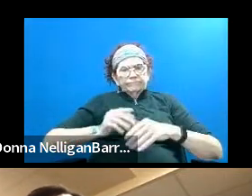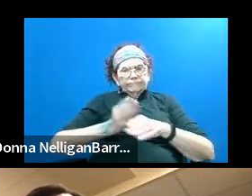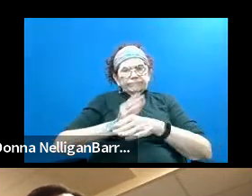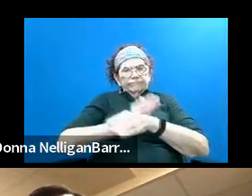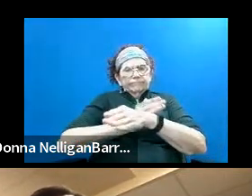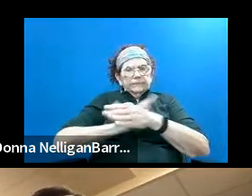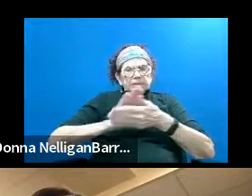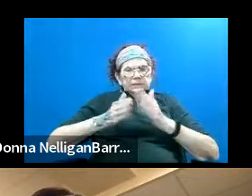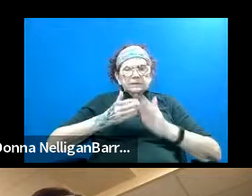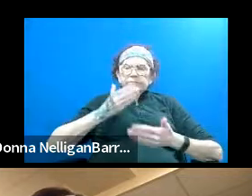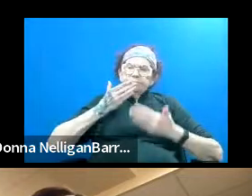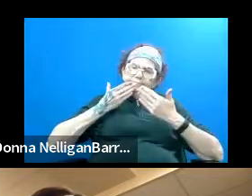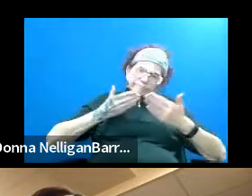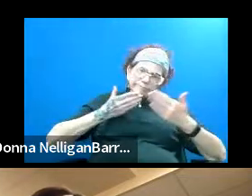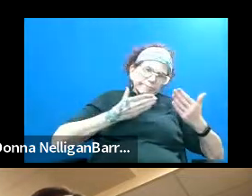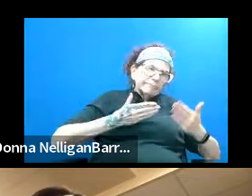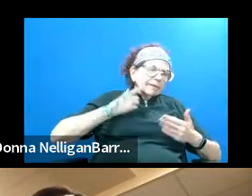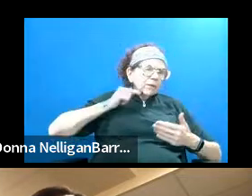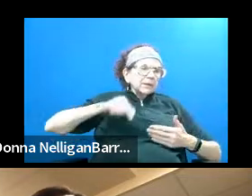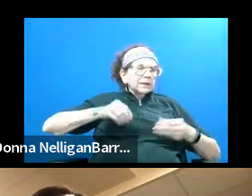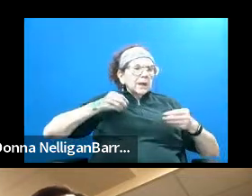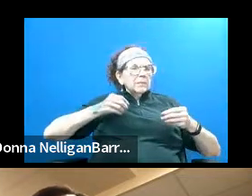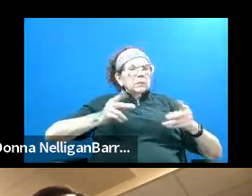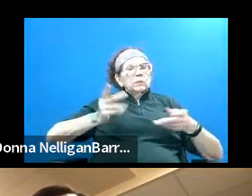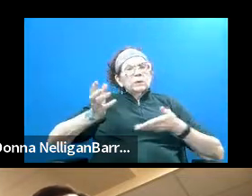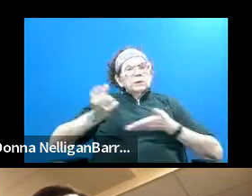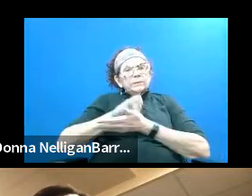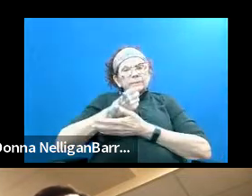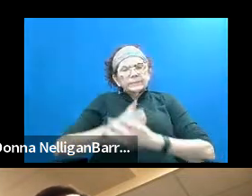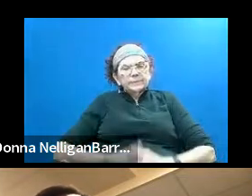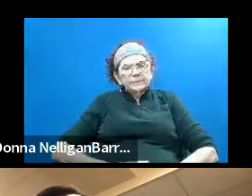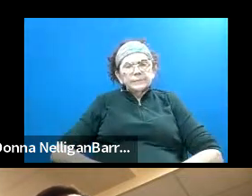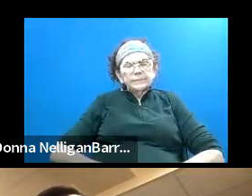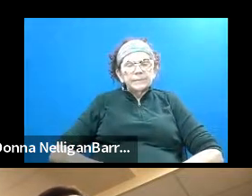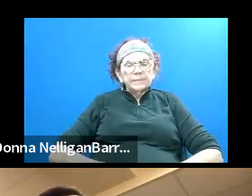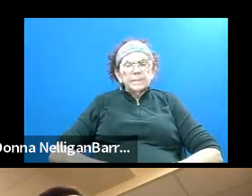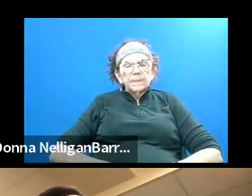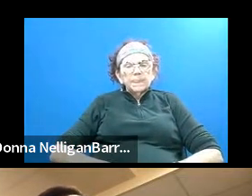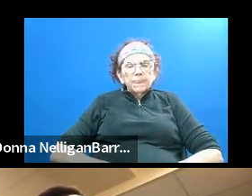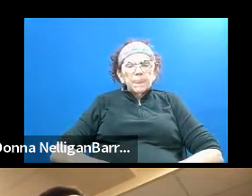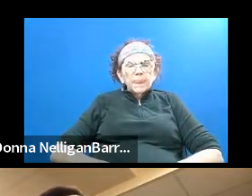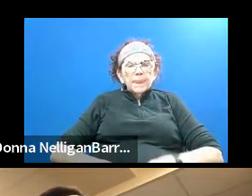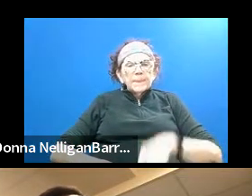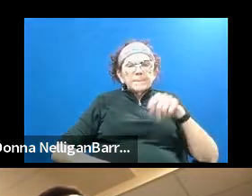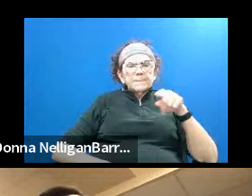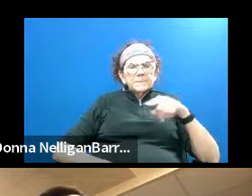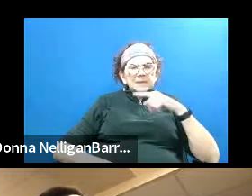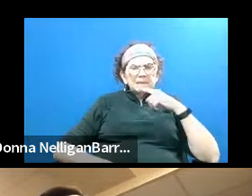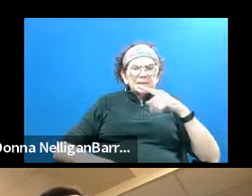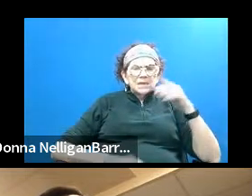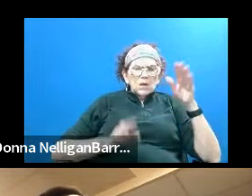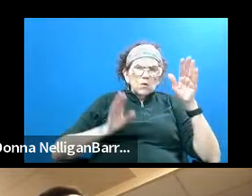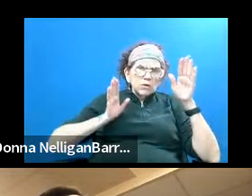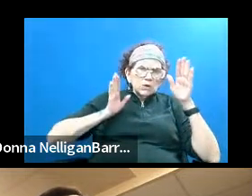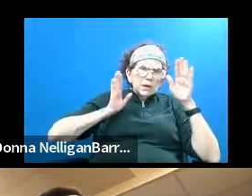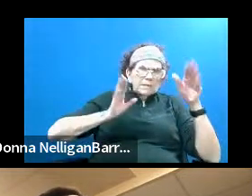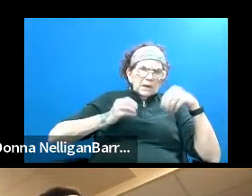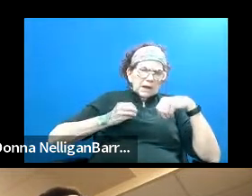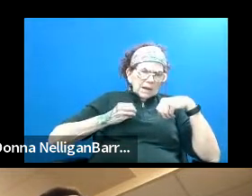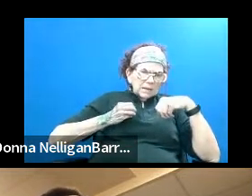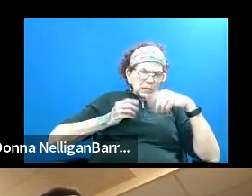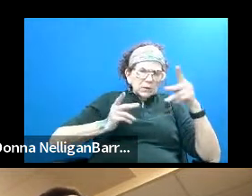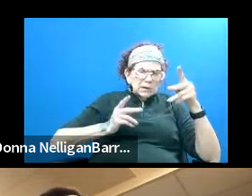much for this opportunity today. This is indeed a tremendous opportunity to advance